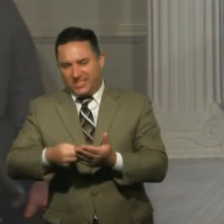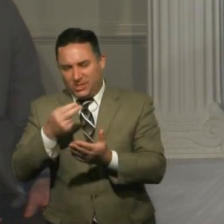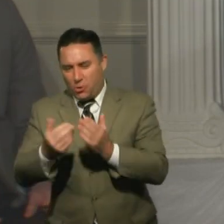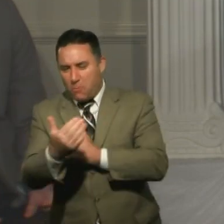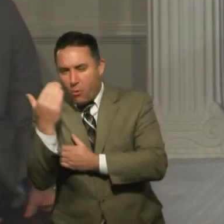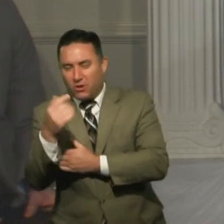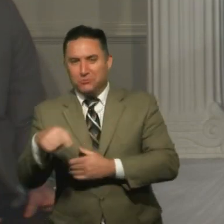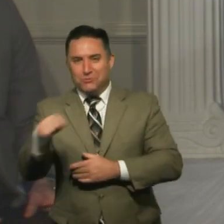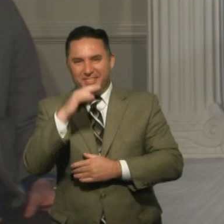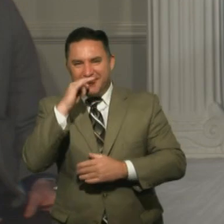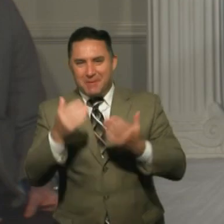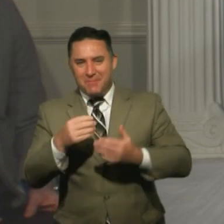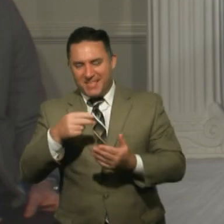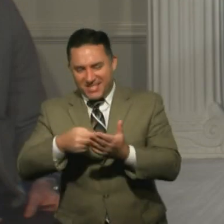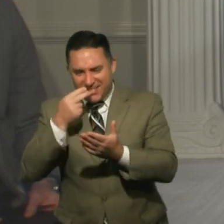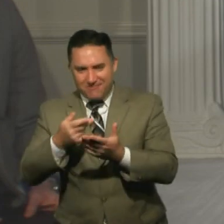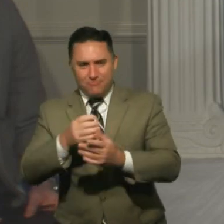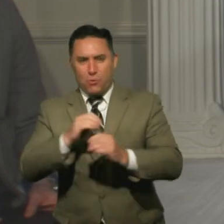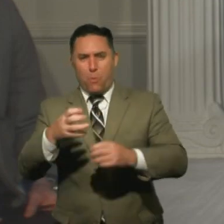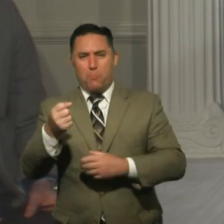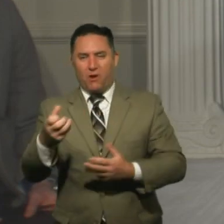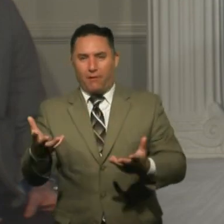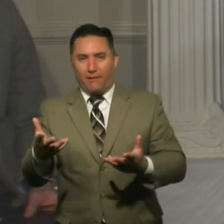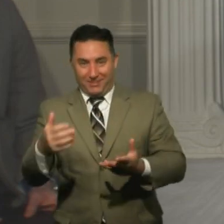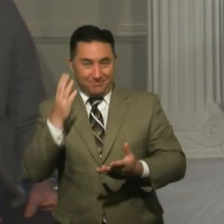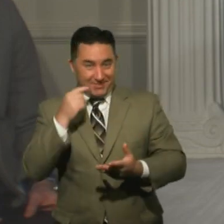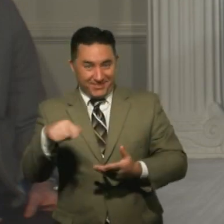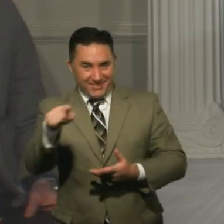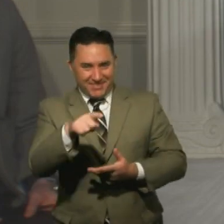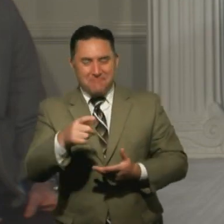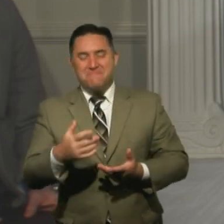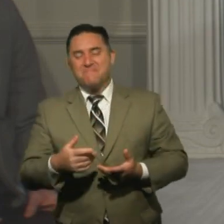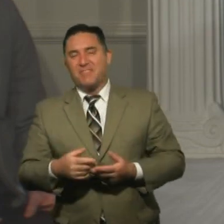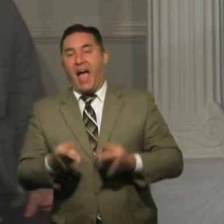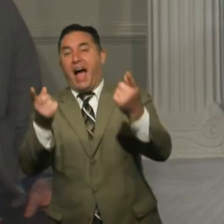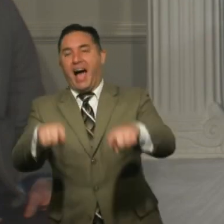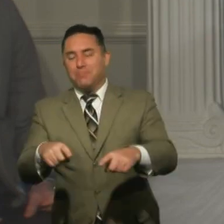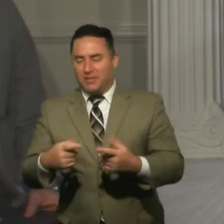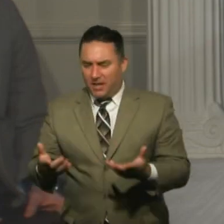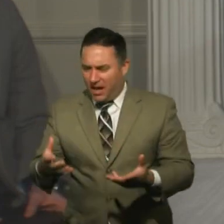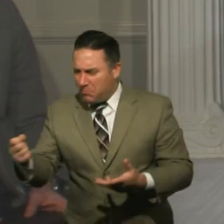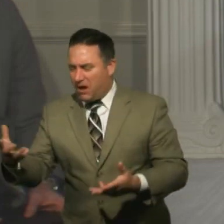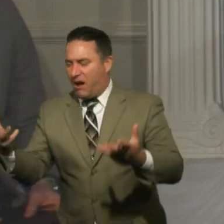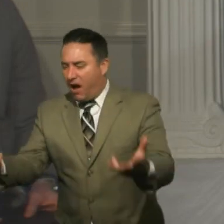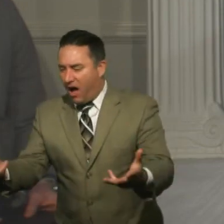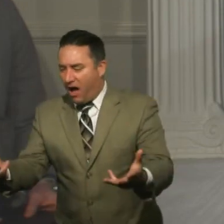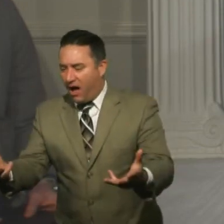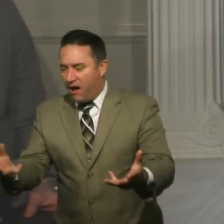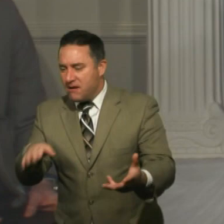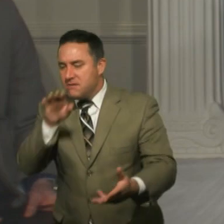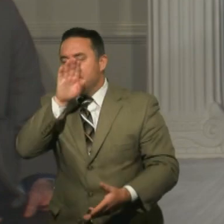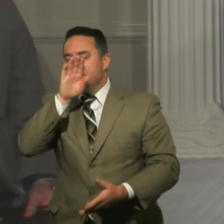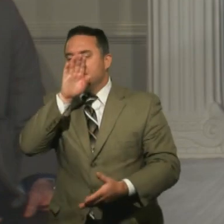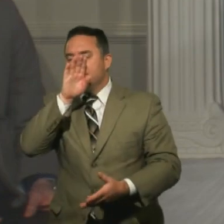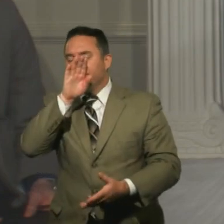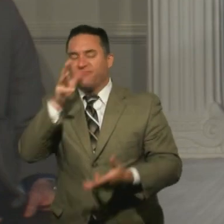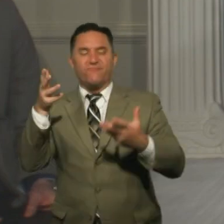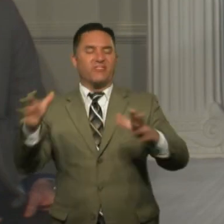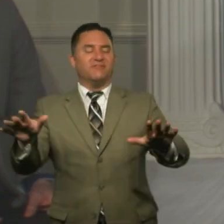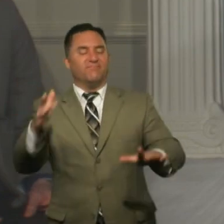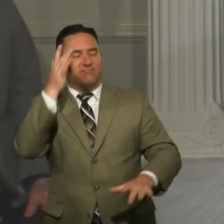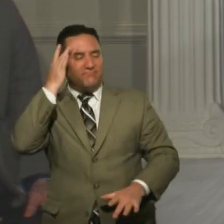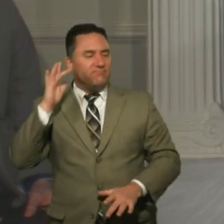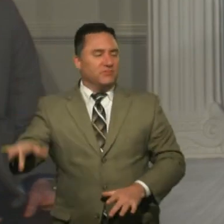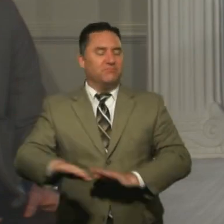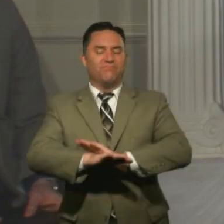you're a kid, you eat cereal and there's no milk. Anybody ever done that? And when you do that, how many of you say, that's it, I'm done, I'm